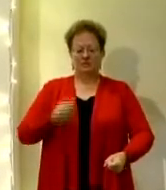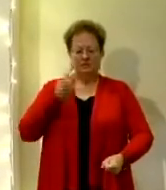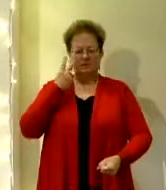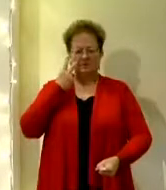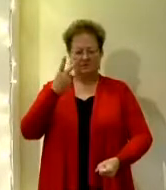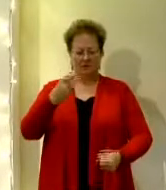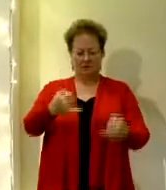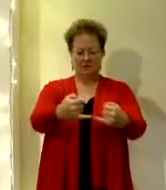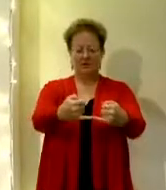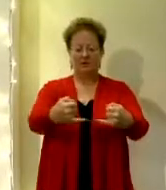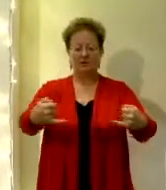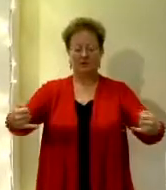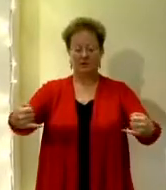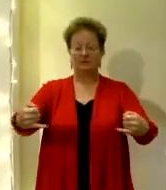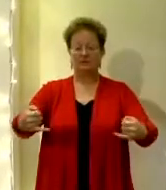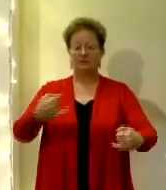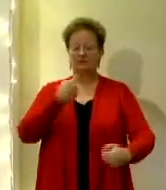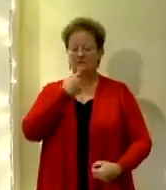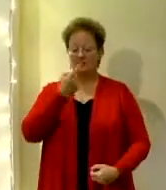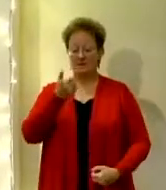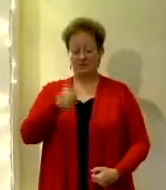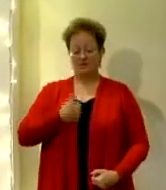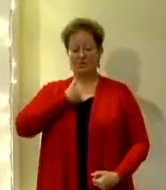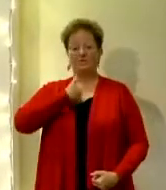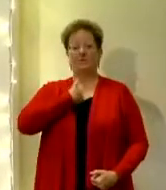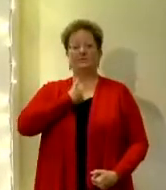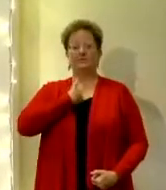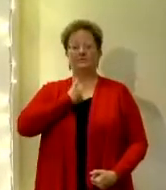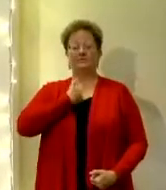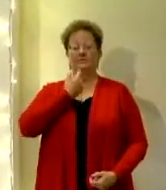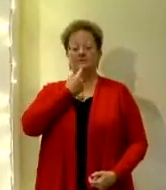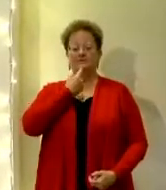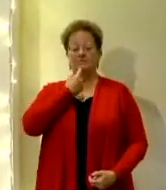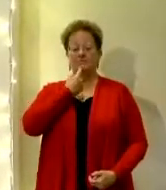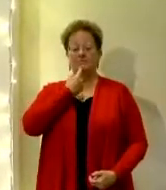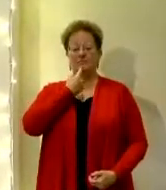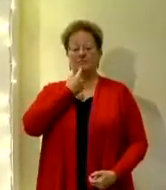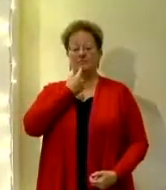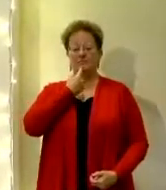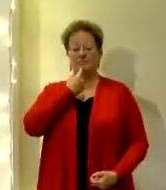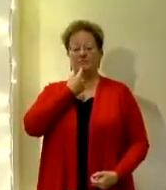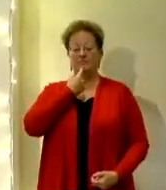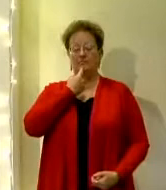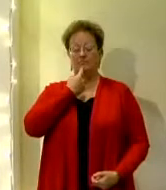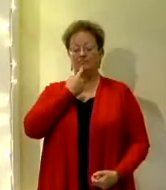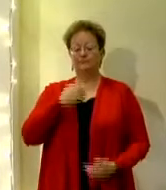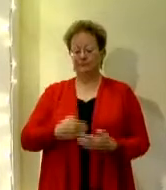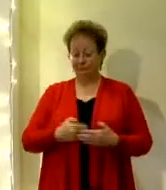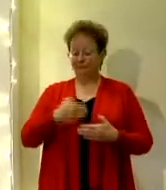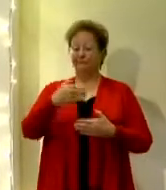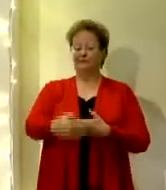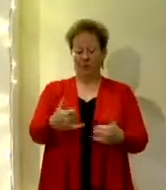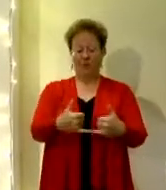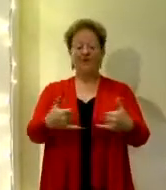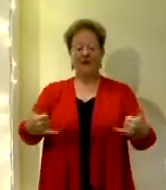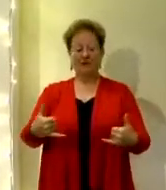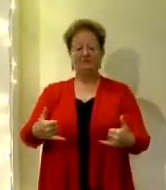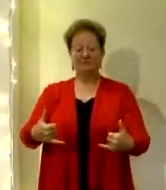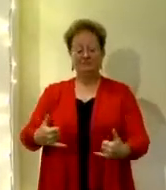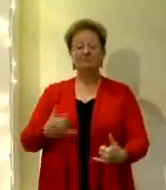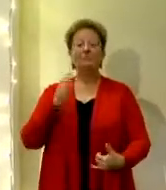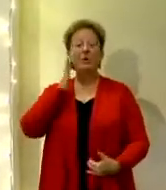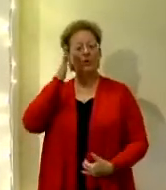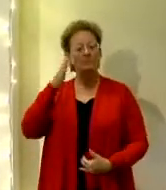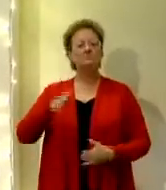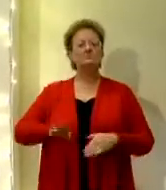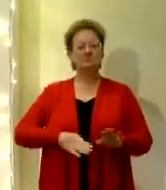got to tell yourself, you got to tell your mind, you got to focus on it, you got to say, just get across the line. And if you do that, then you'll start walking." And